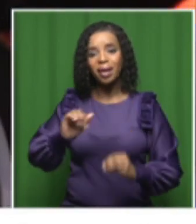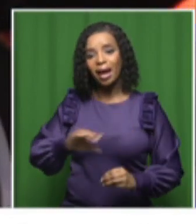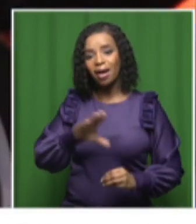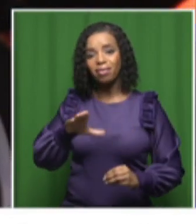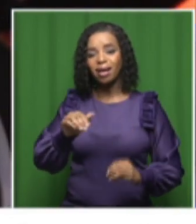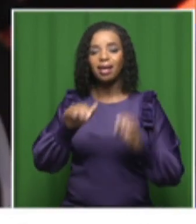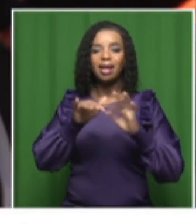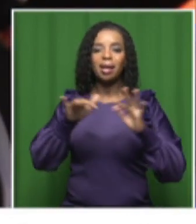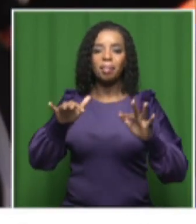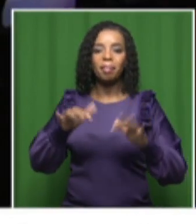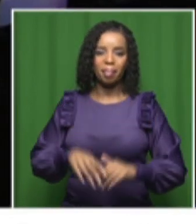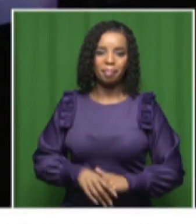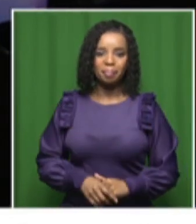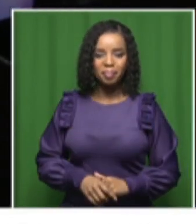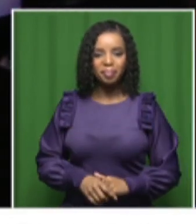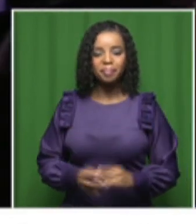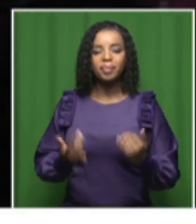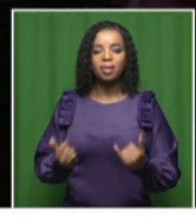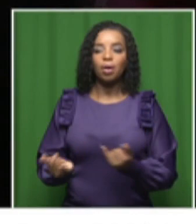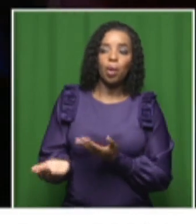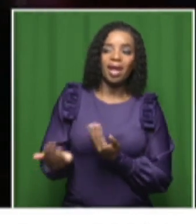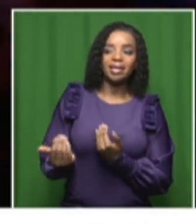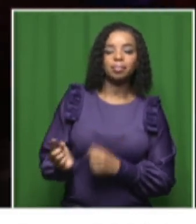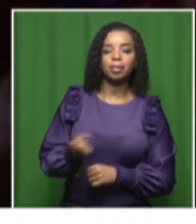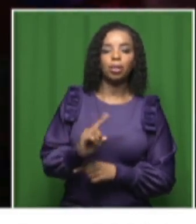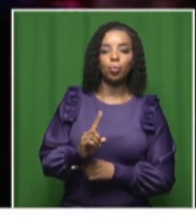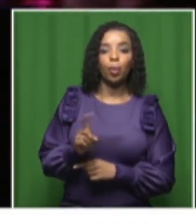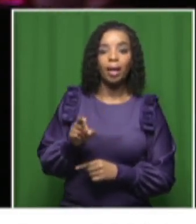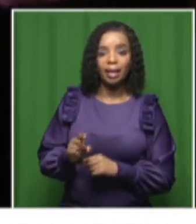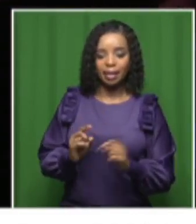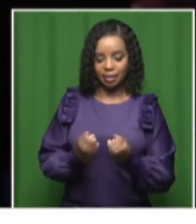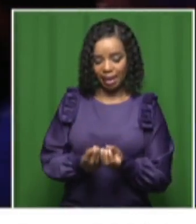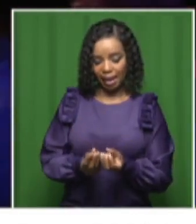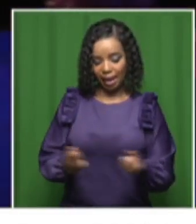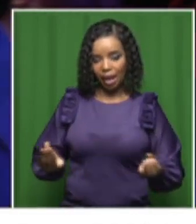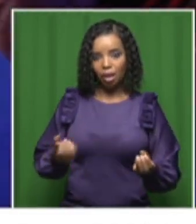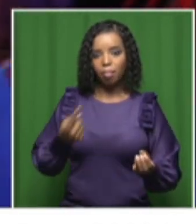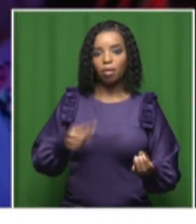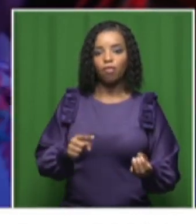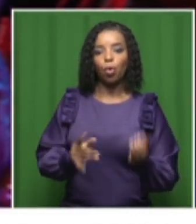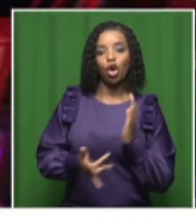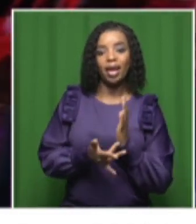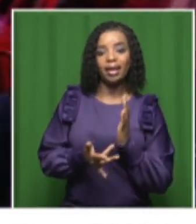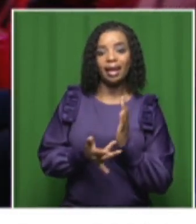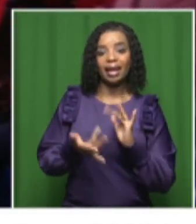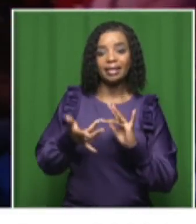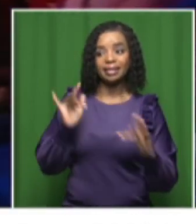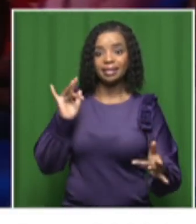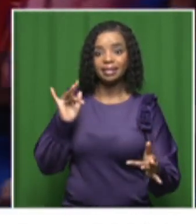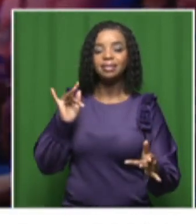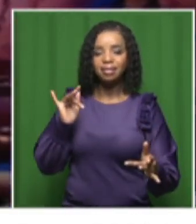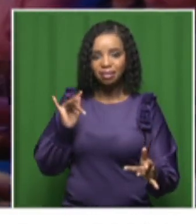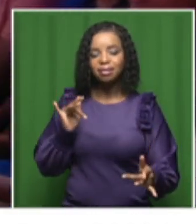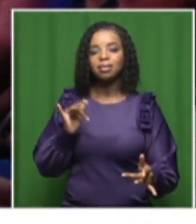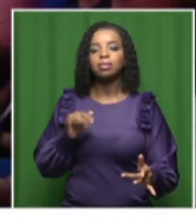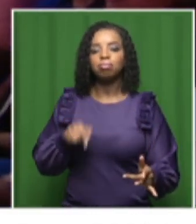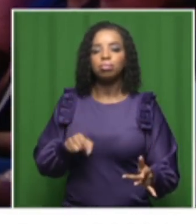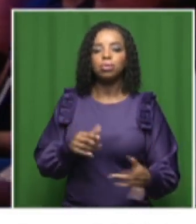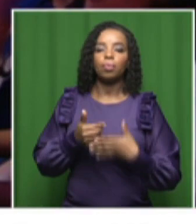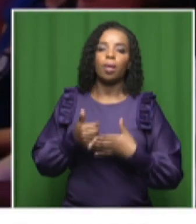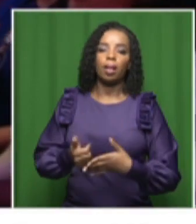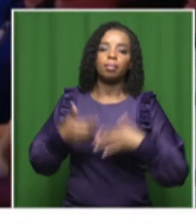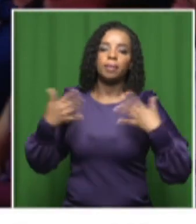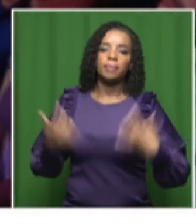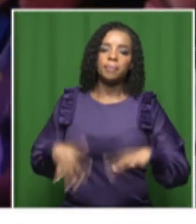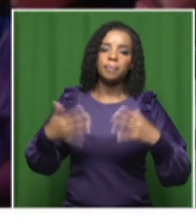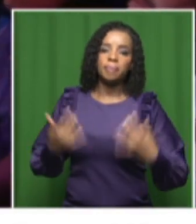population. It is expected that the landing of this internet cable in South Africa will make significant economic contribution